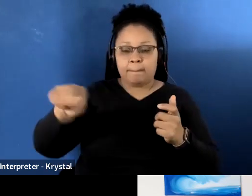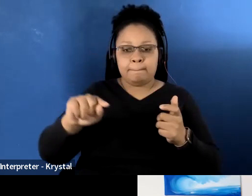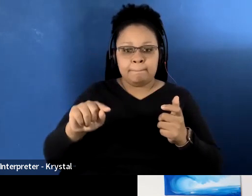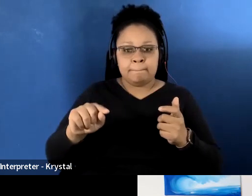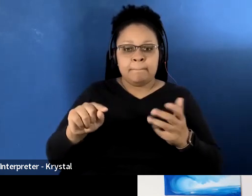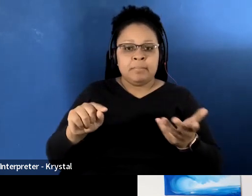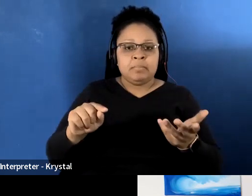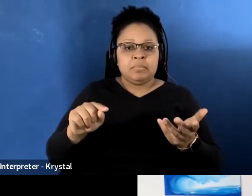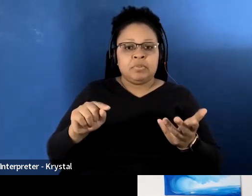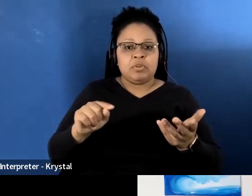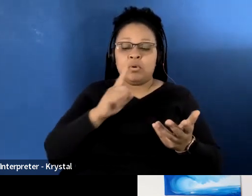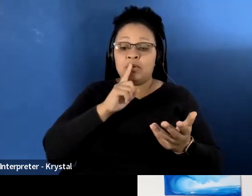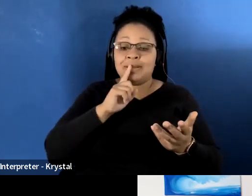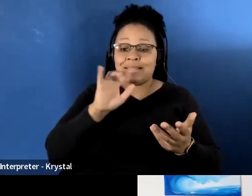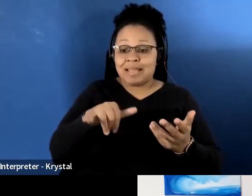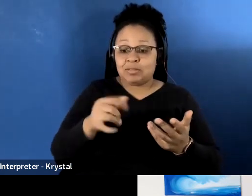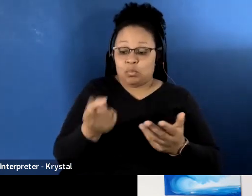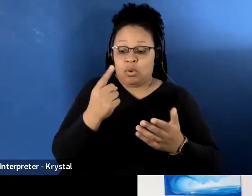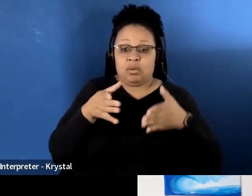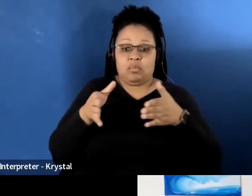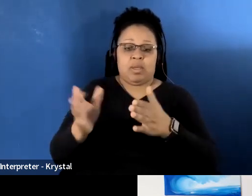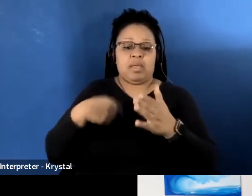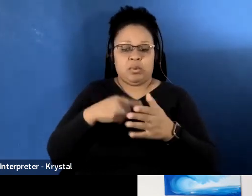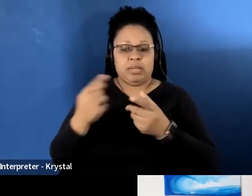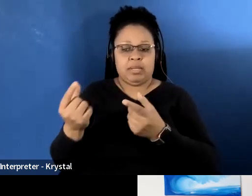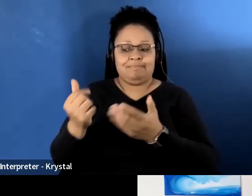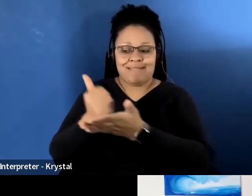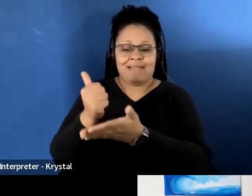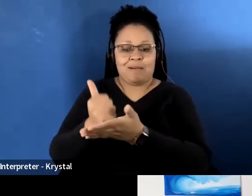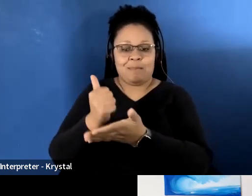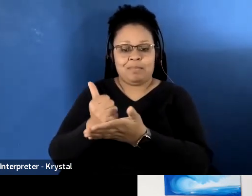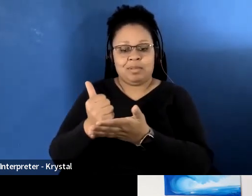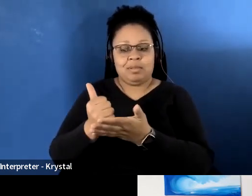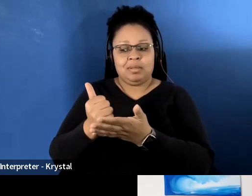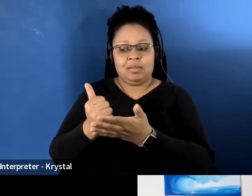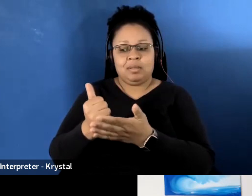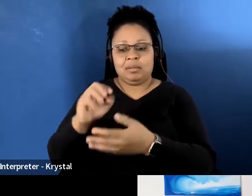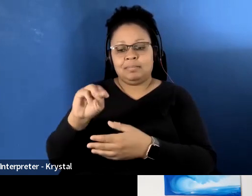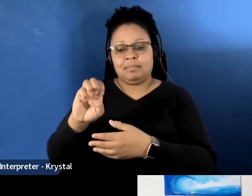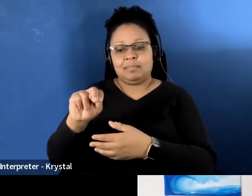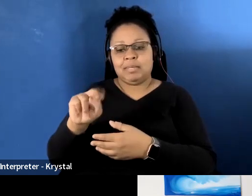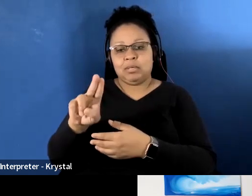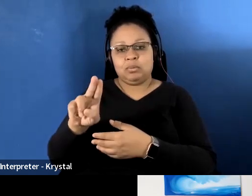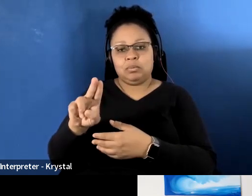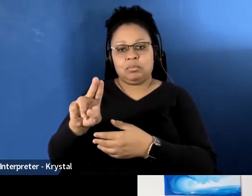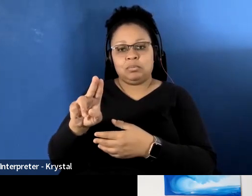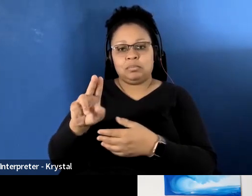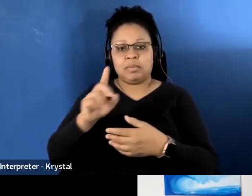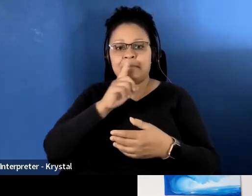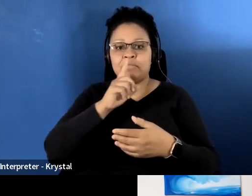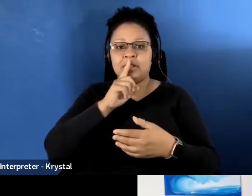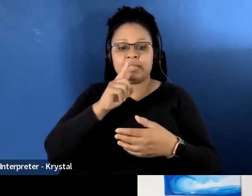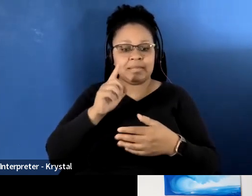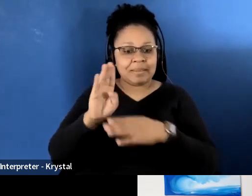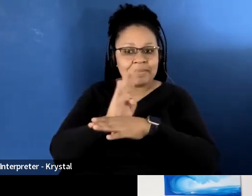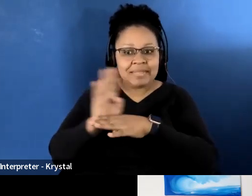So that was one way we work with it, is helping them out with menus. We're just really busy there,